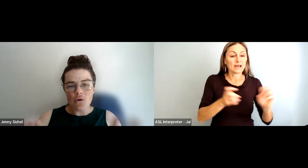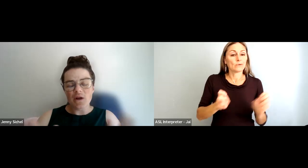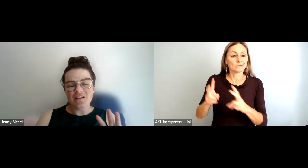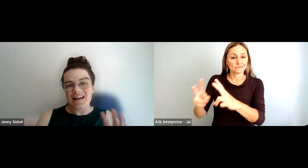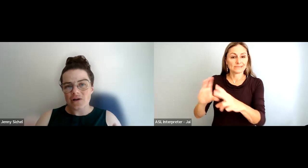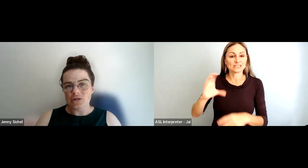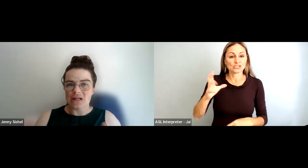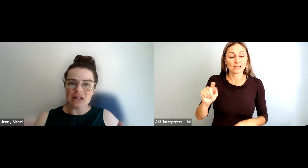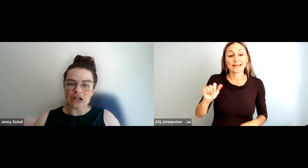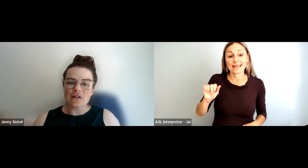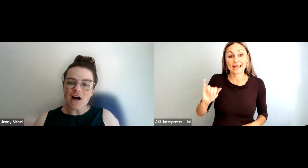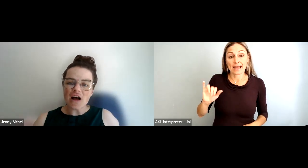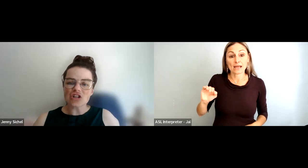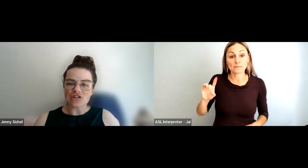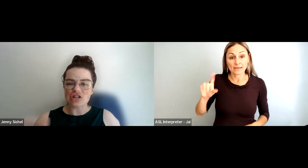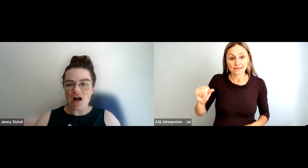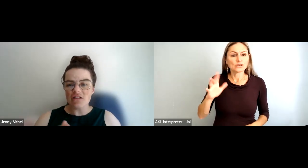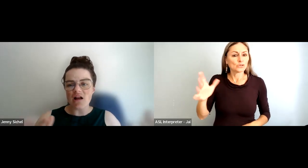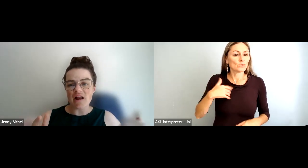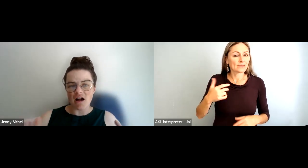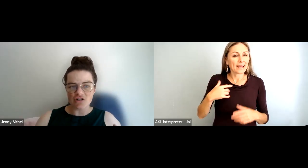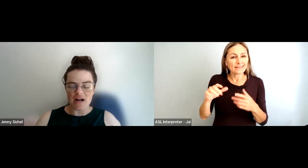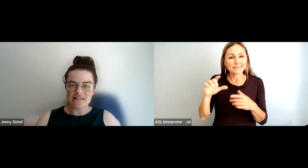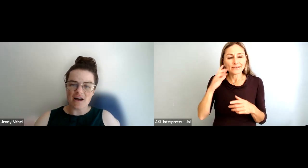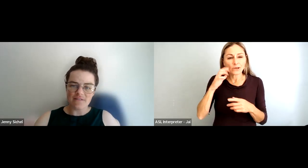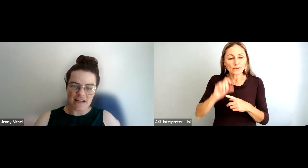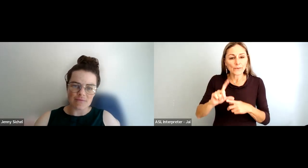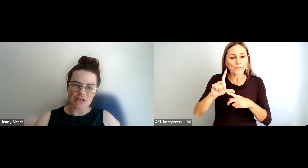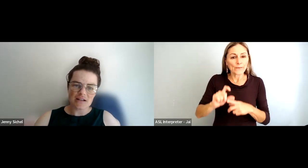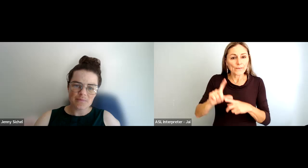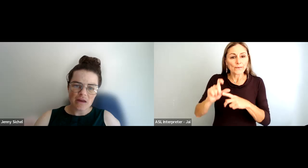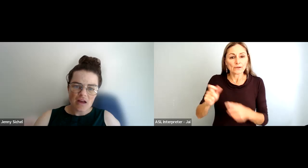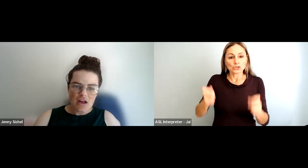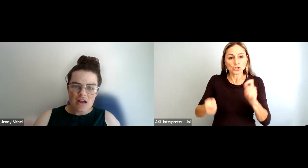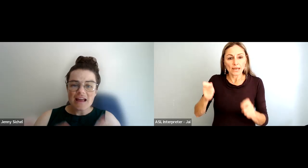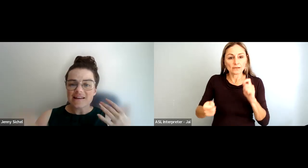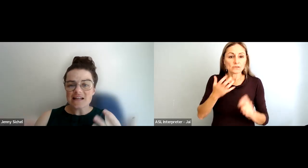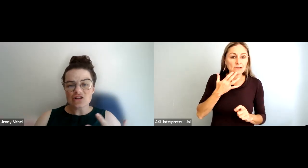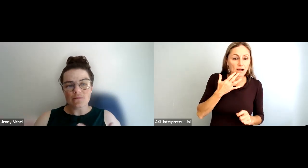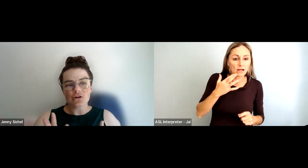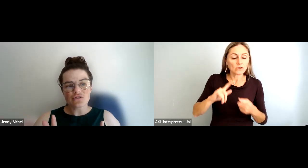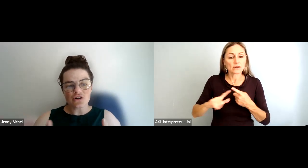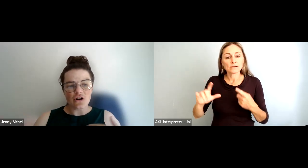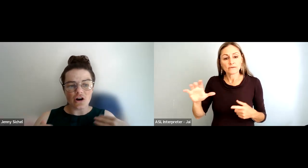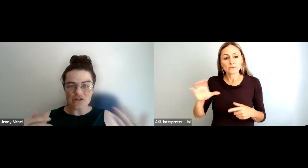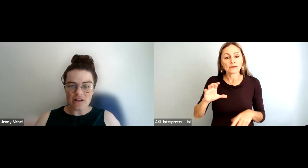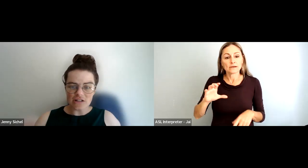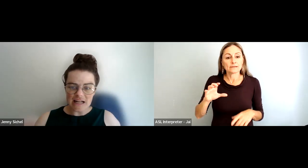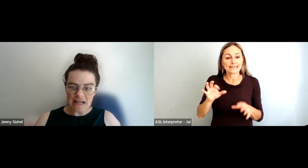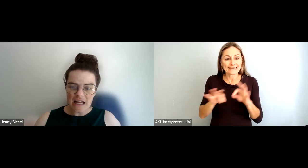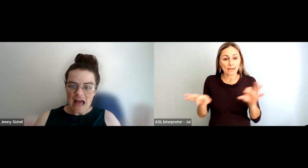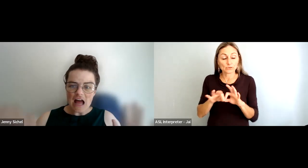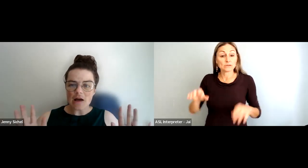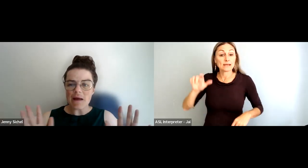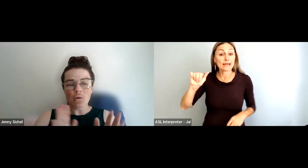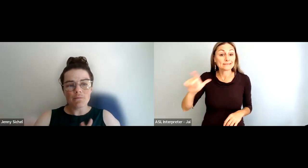AI Media will allow you to enlarge the font, change the color and contrast of the captioning. ASL interpreters are also here